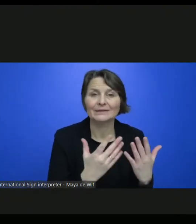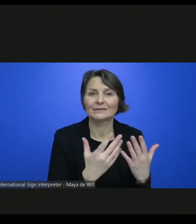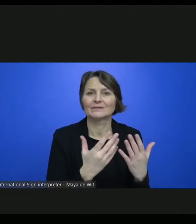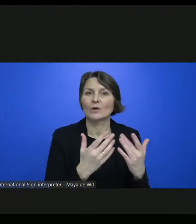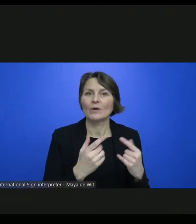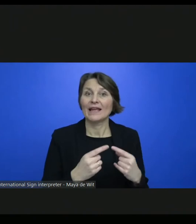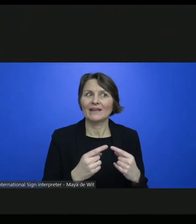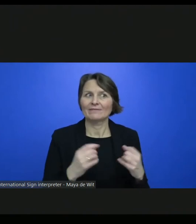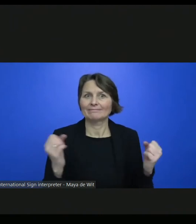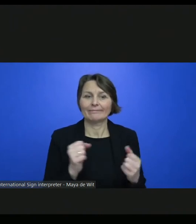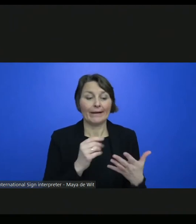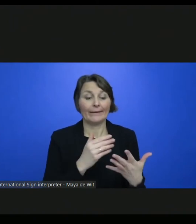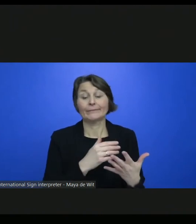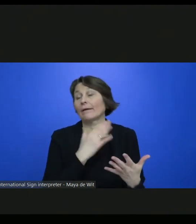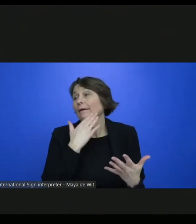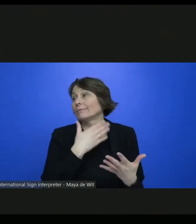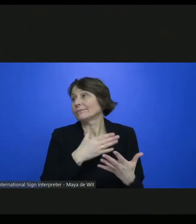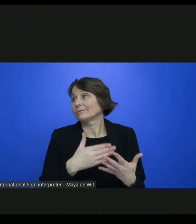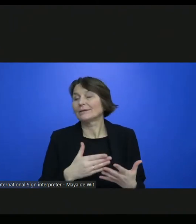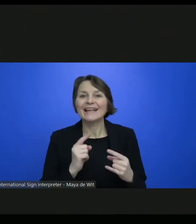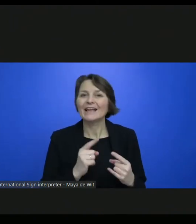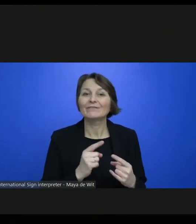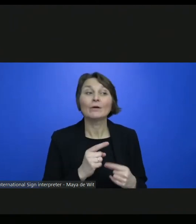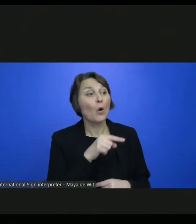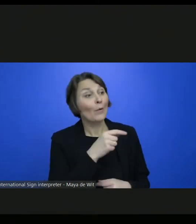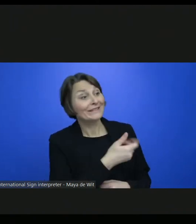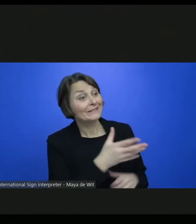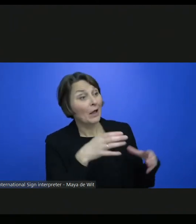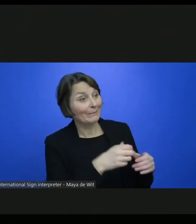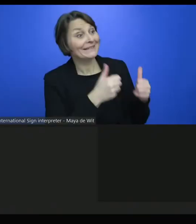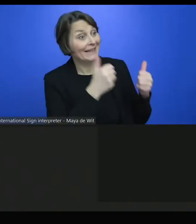for some is not ethical. Thank you.